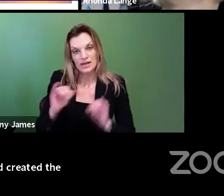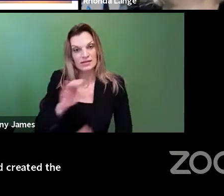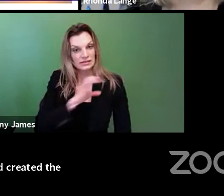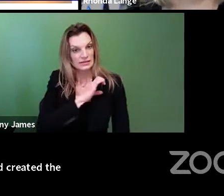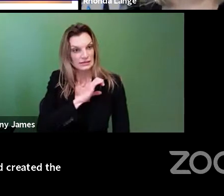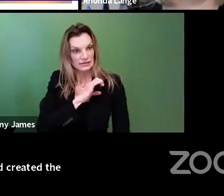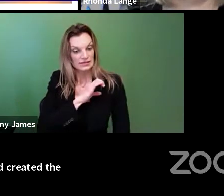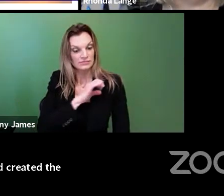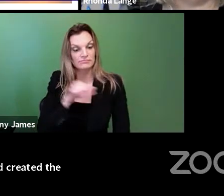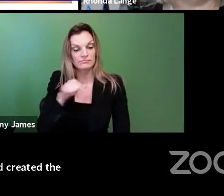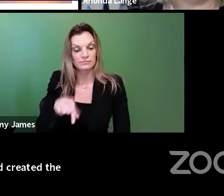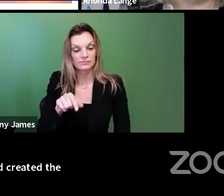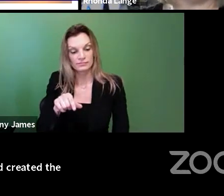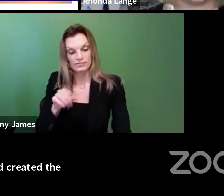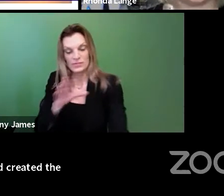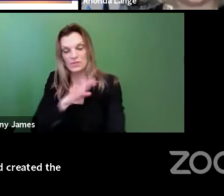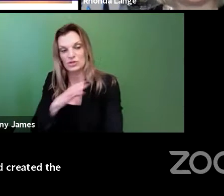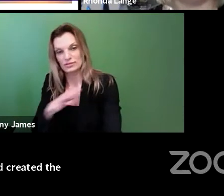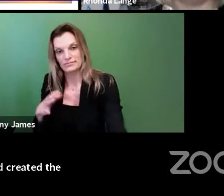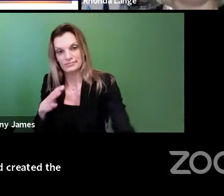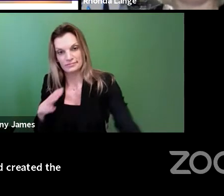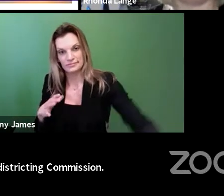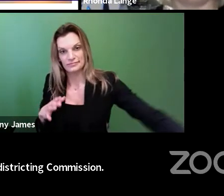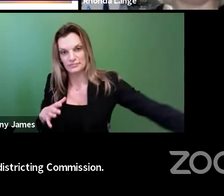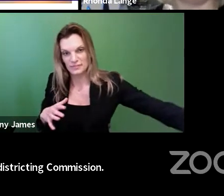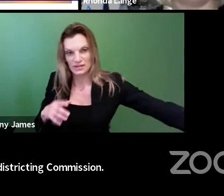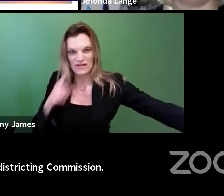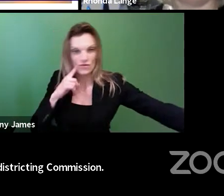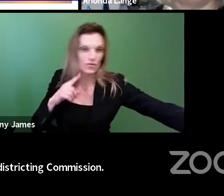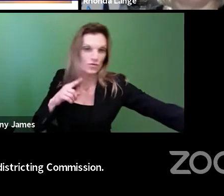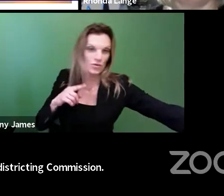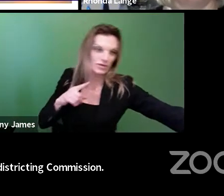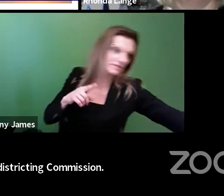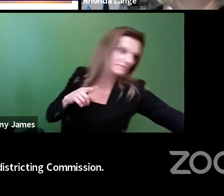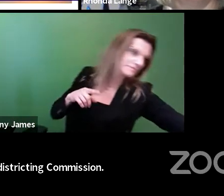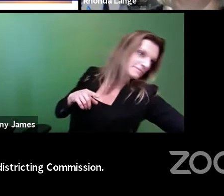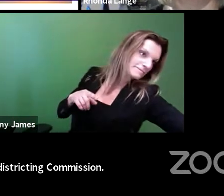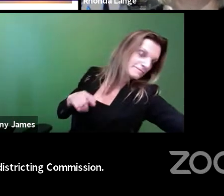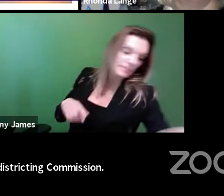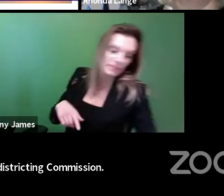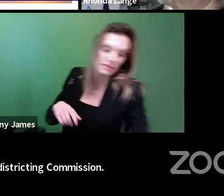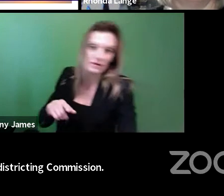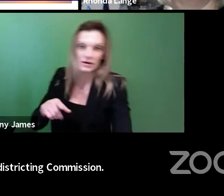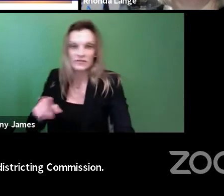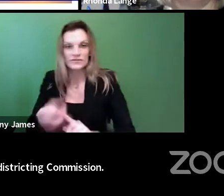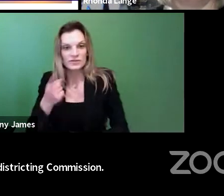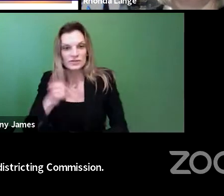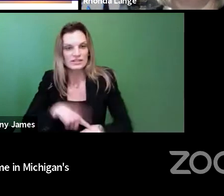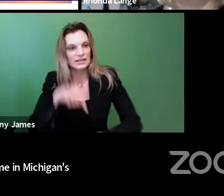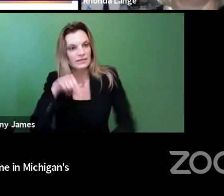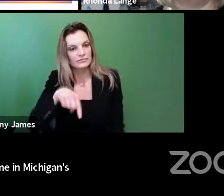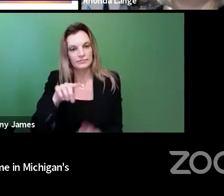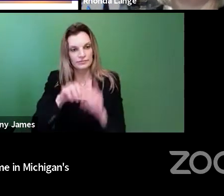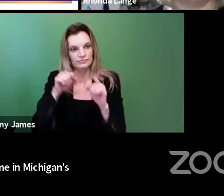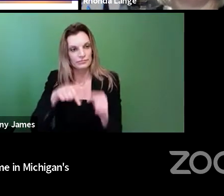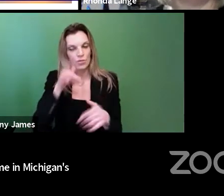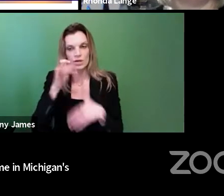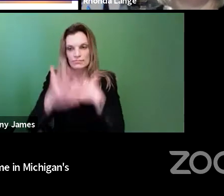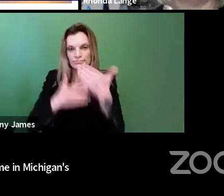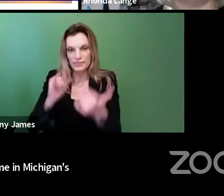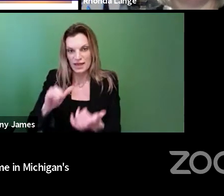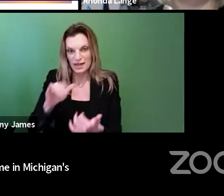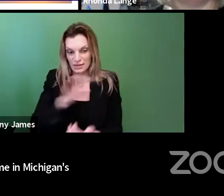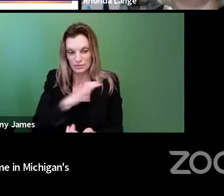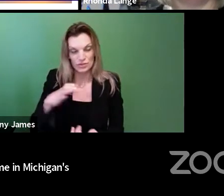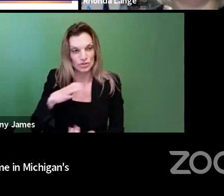the MICRC. For the first time in Michigan's history, the MICRC will lead the redistricting process to draw